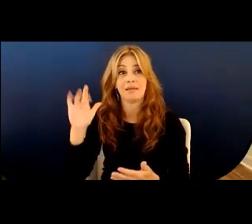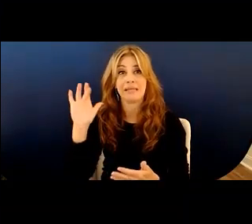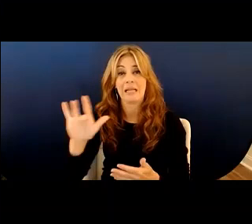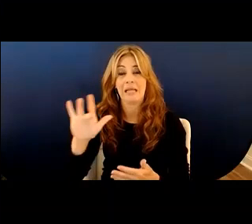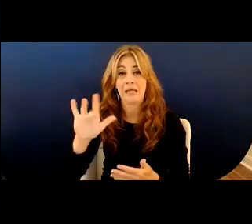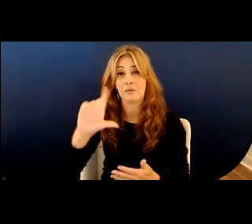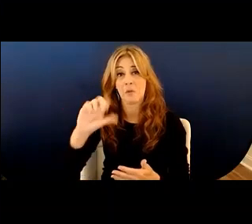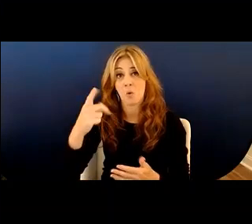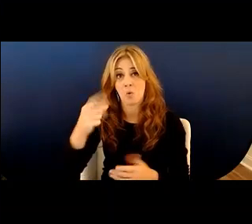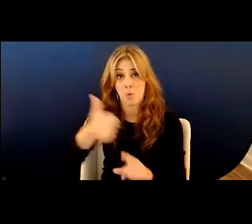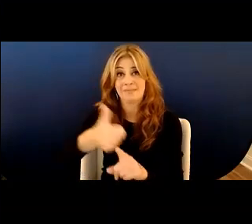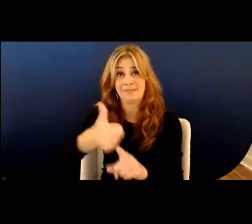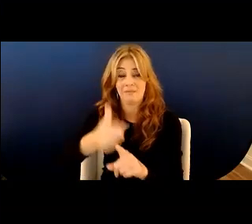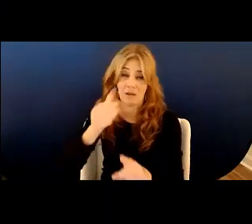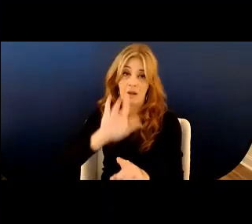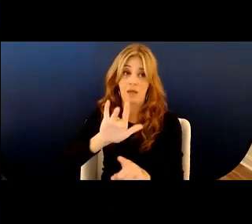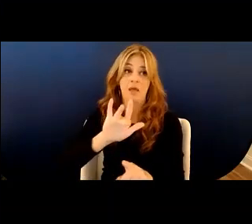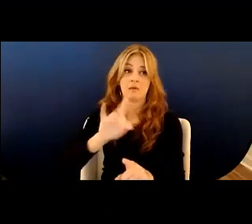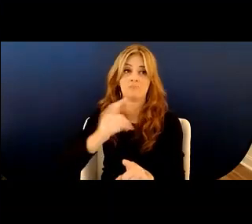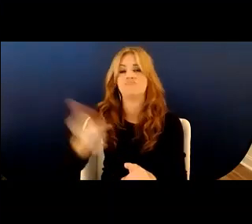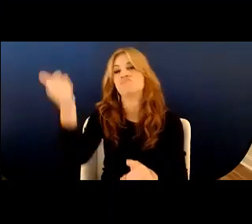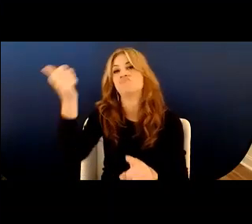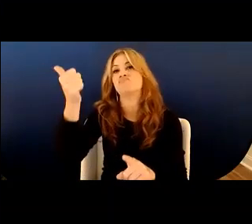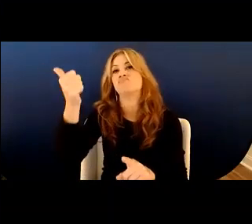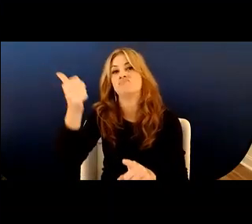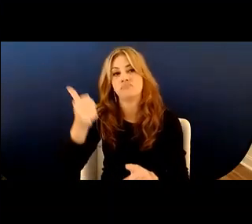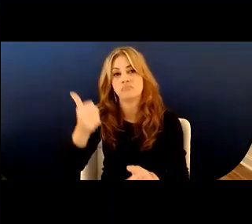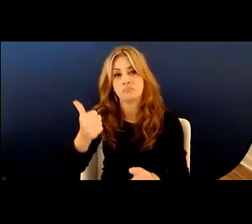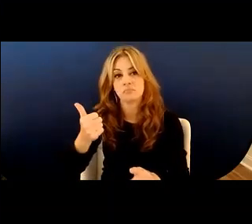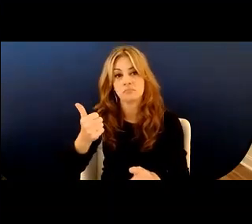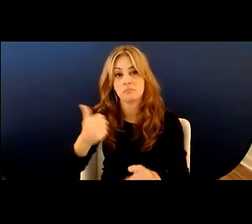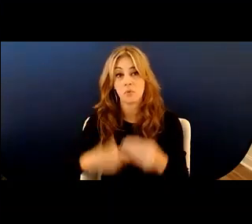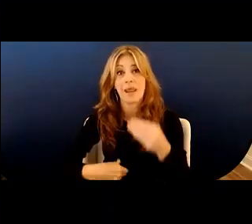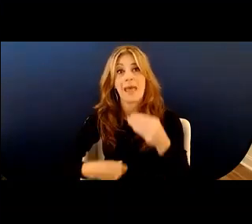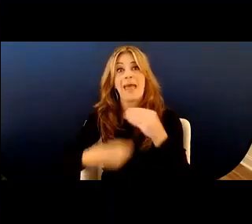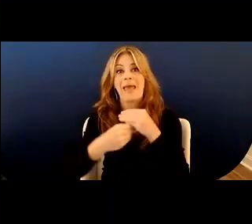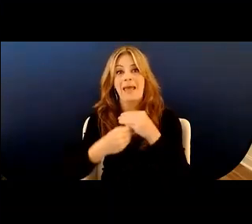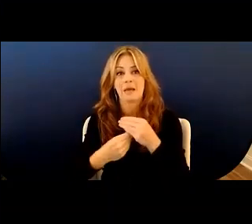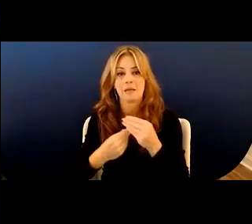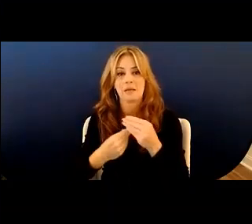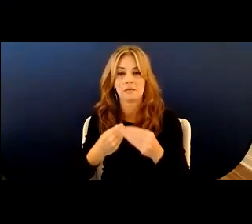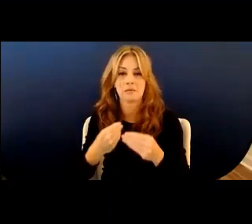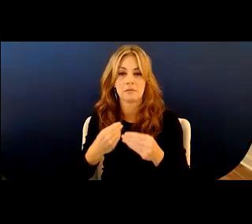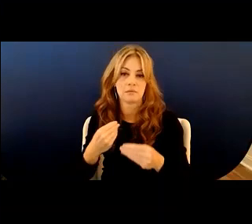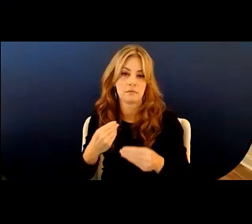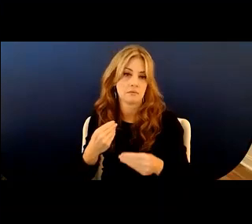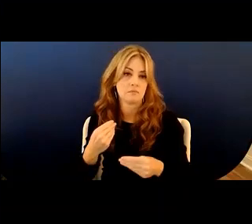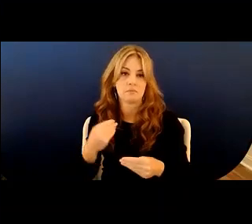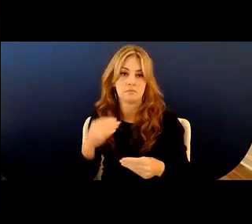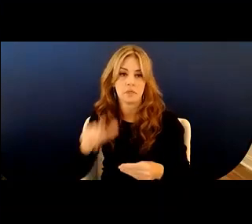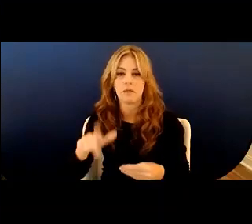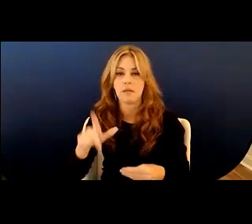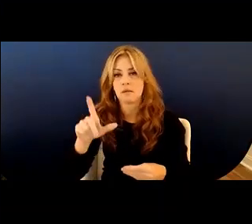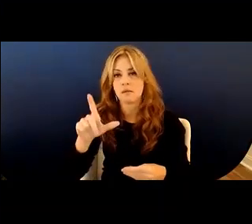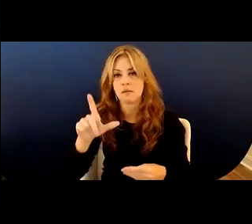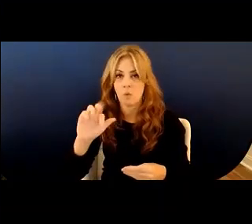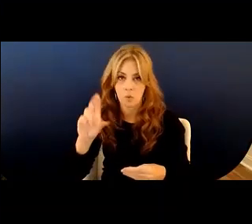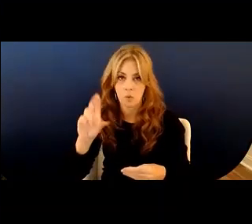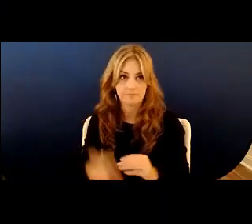itself. So now that's gone. If you want to load it, you click on the load button